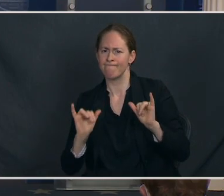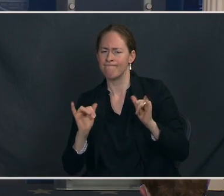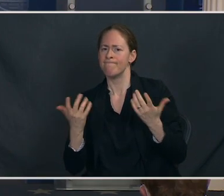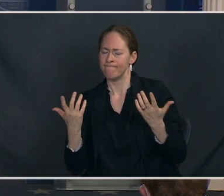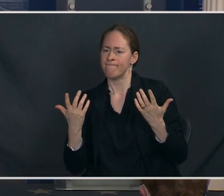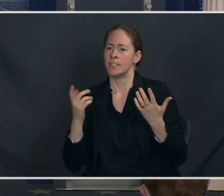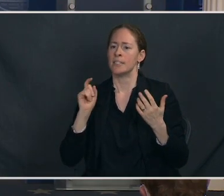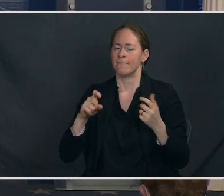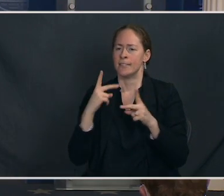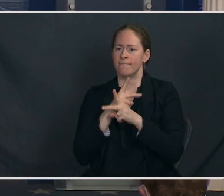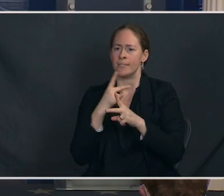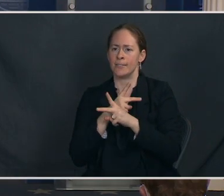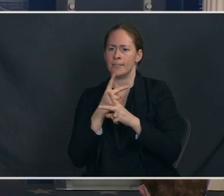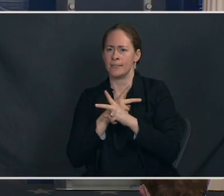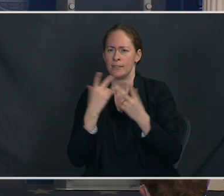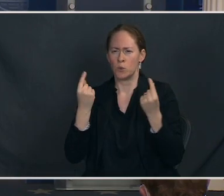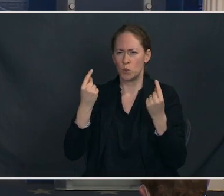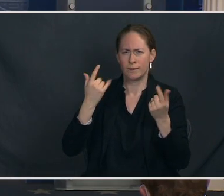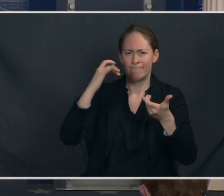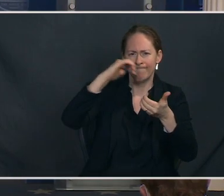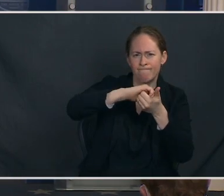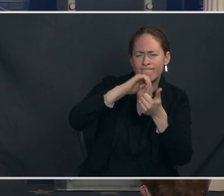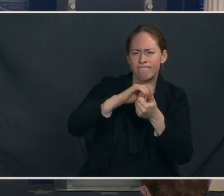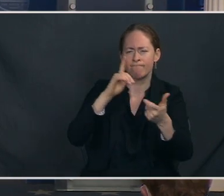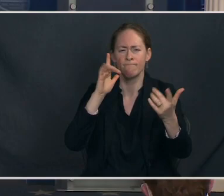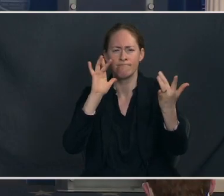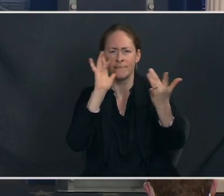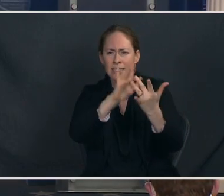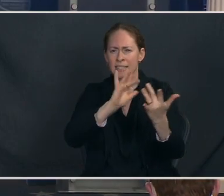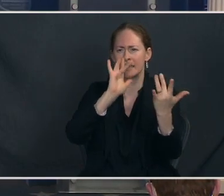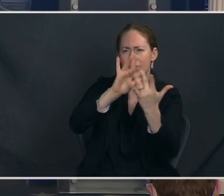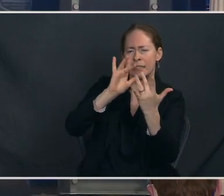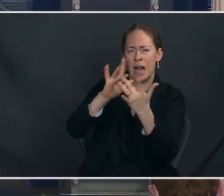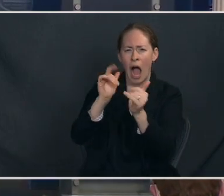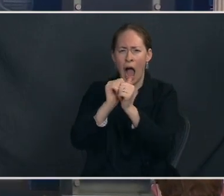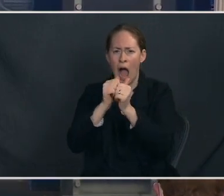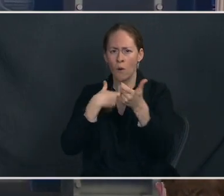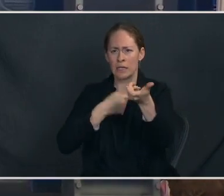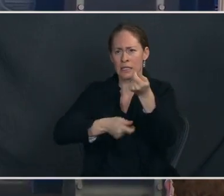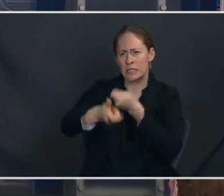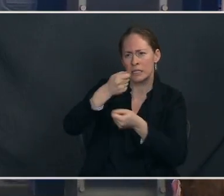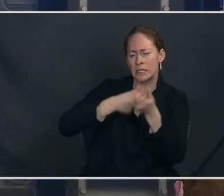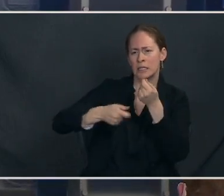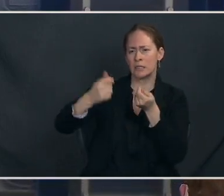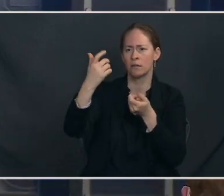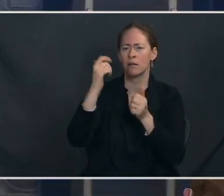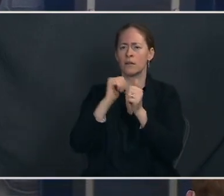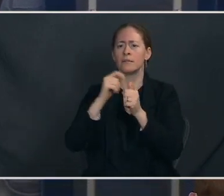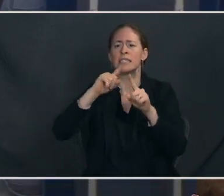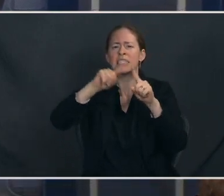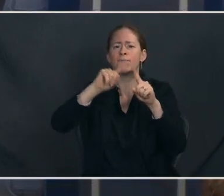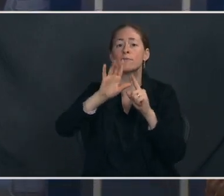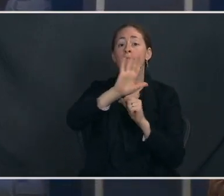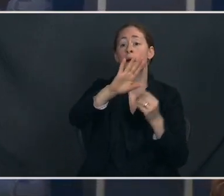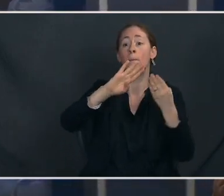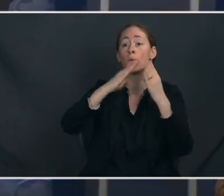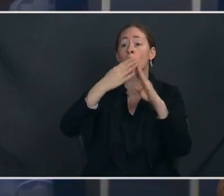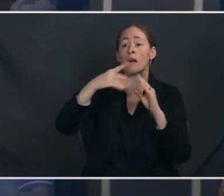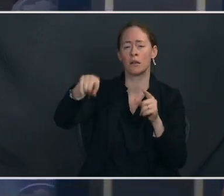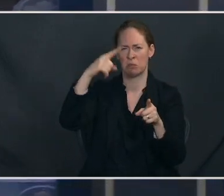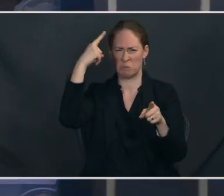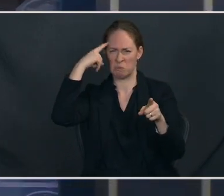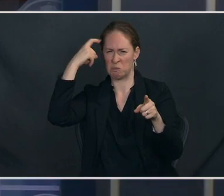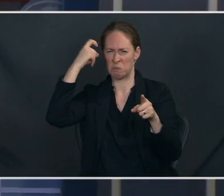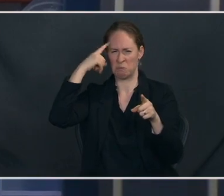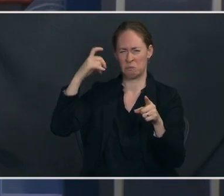out directly through targeted campaigns to get to those very communities where the skepticism is highest. And that's vitally